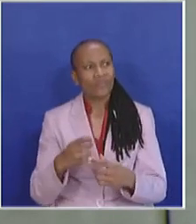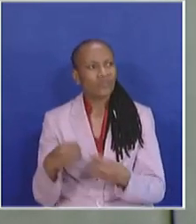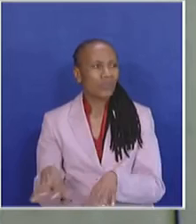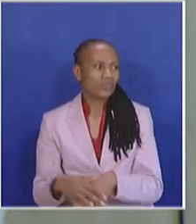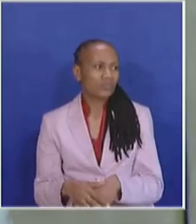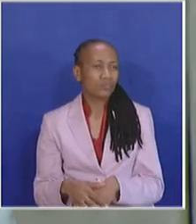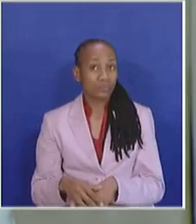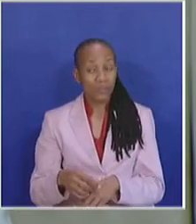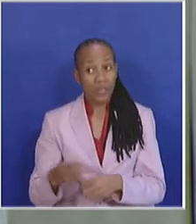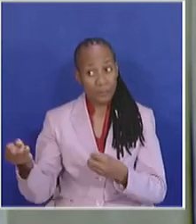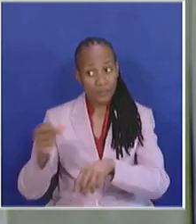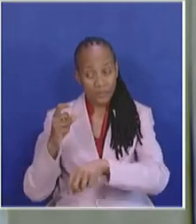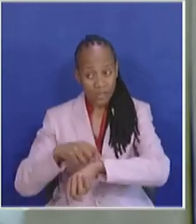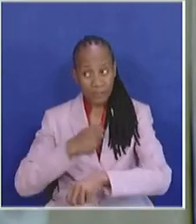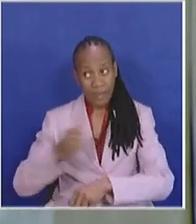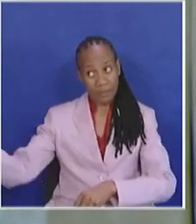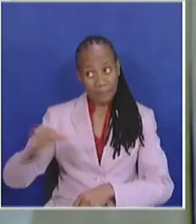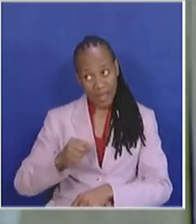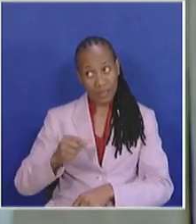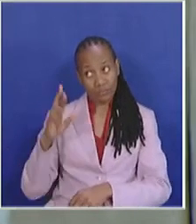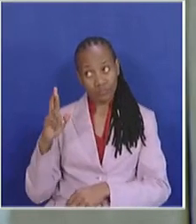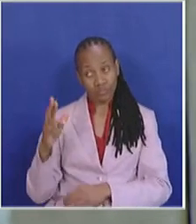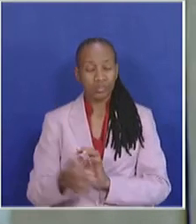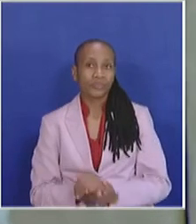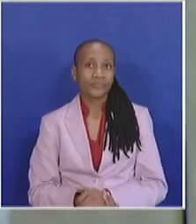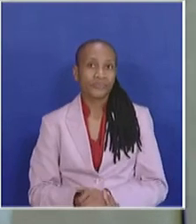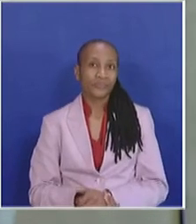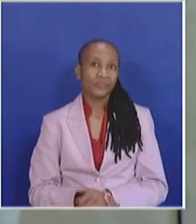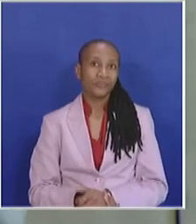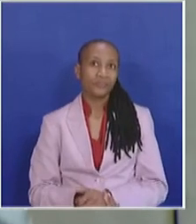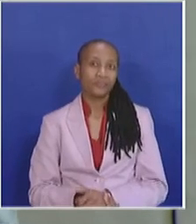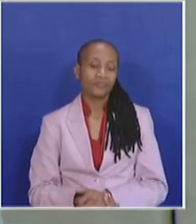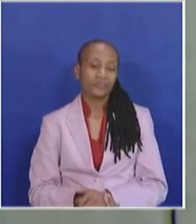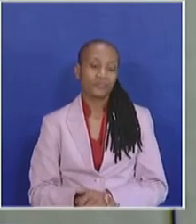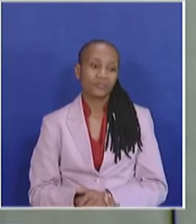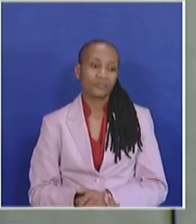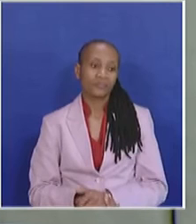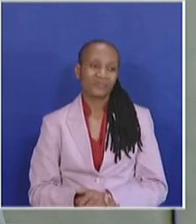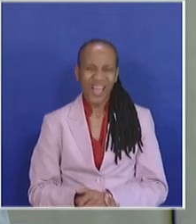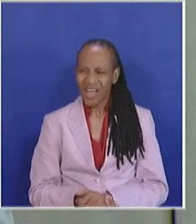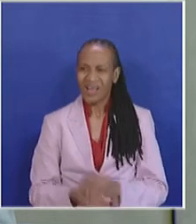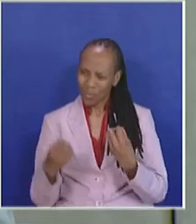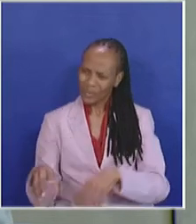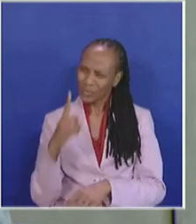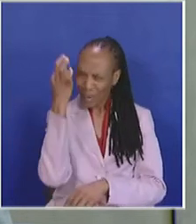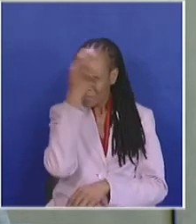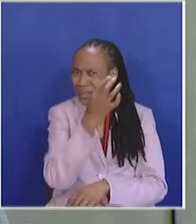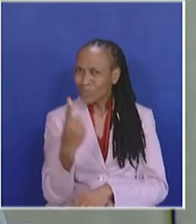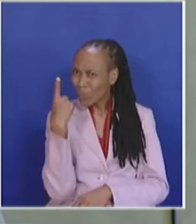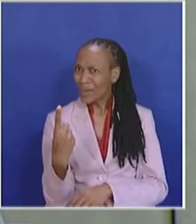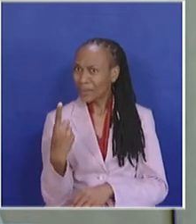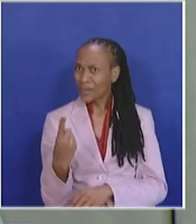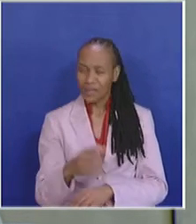whole minute is gone. We stopped the clock, Nkosi yami. Kumzuzu wonke kodwa ma'am.